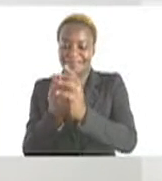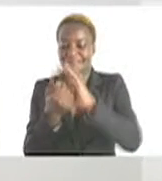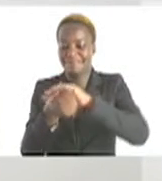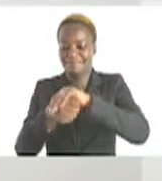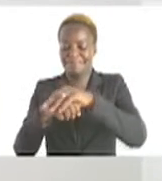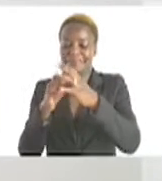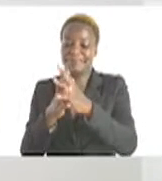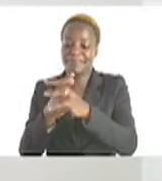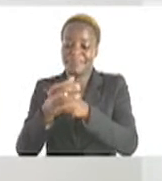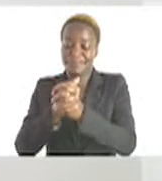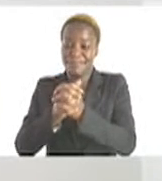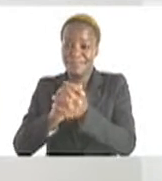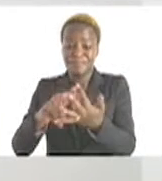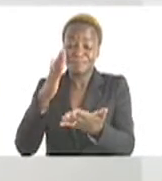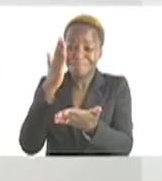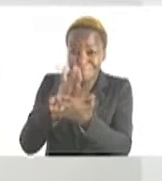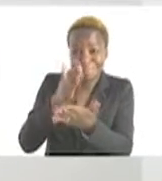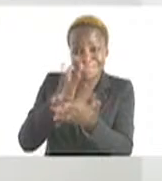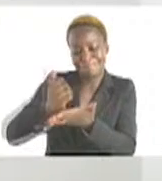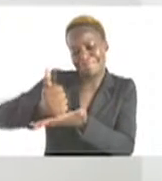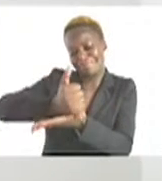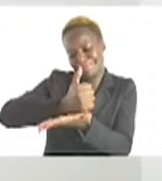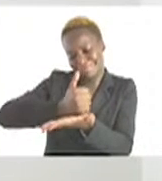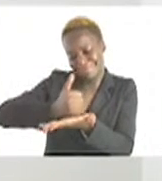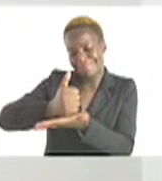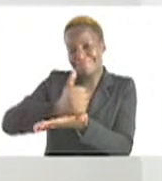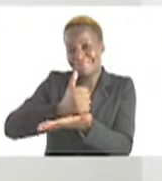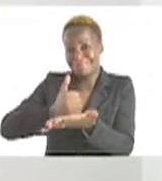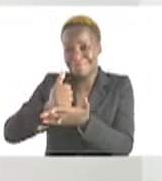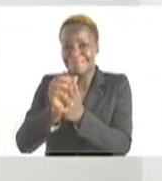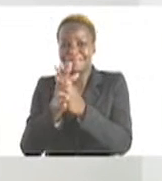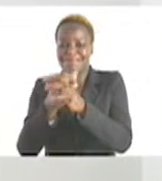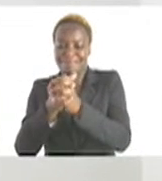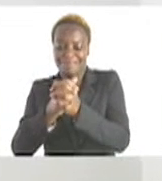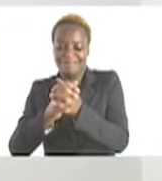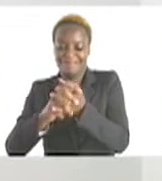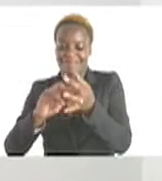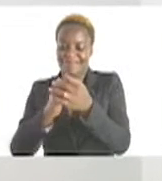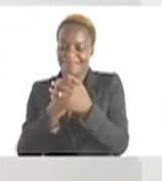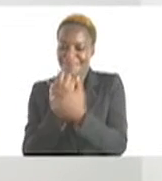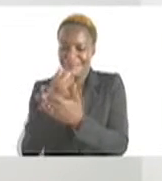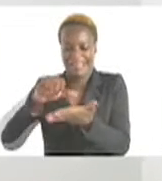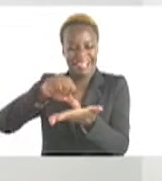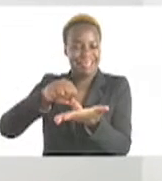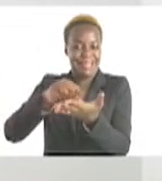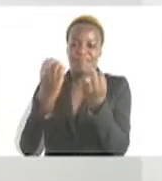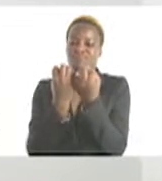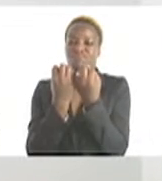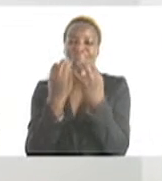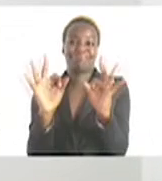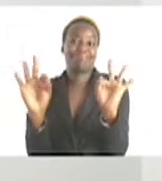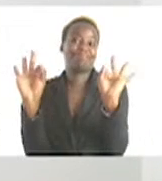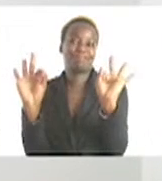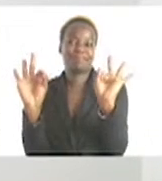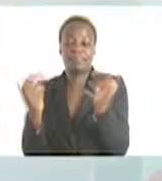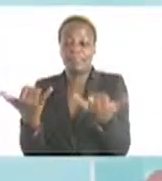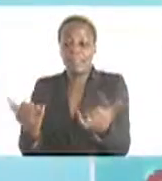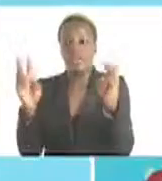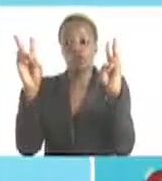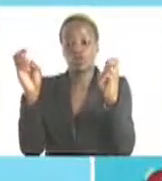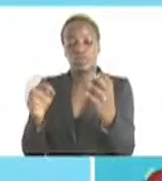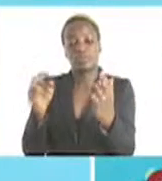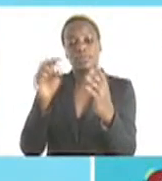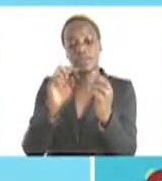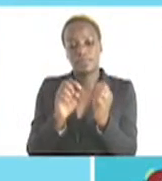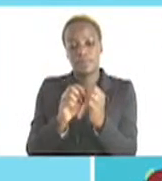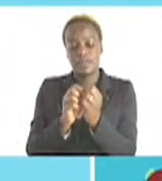And make sure you sanitize them nicely so that we can keep our hands all germ-free. Now, today's lesson will